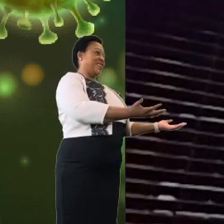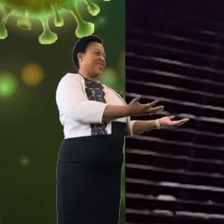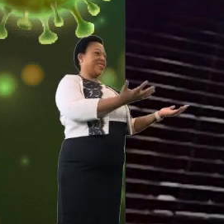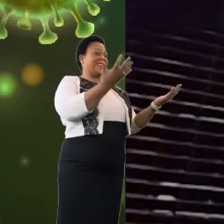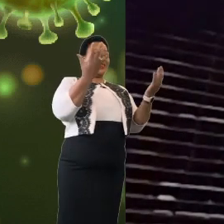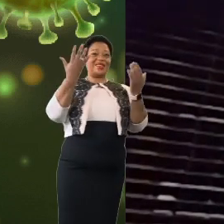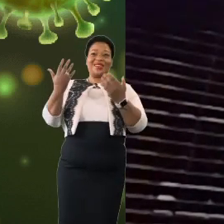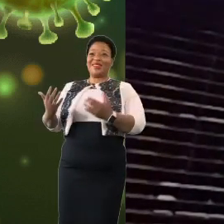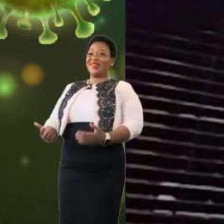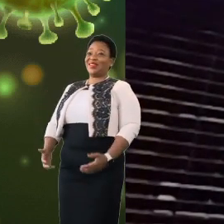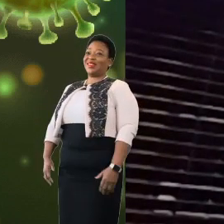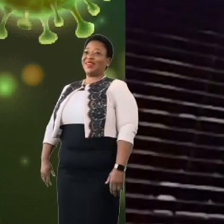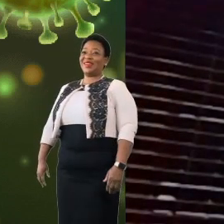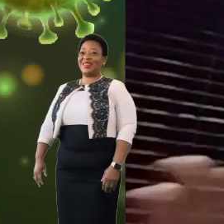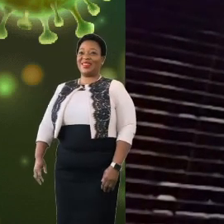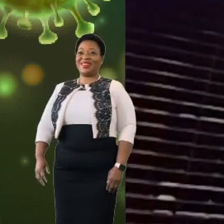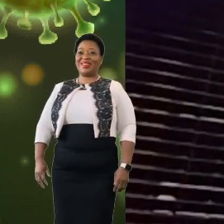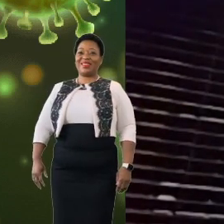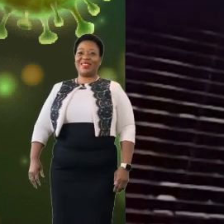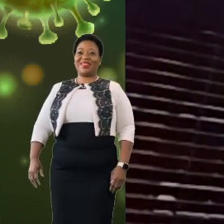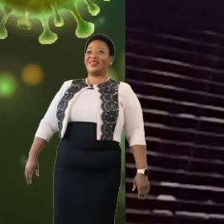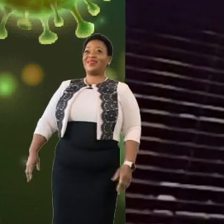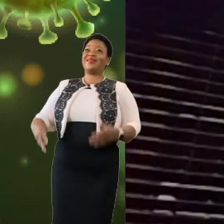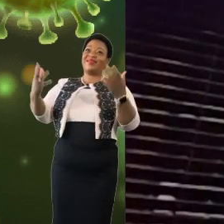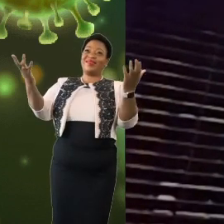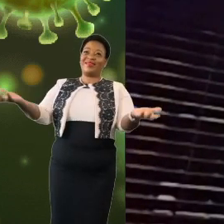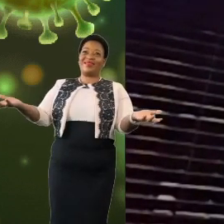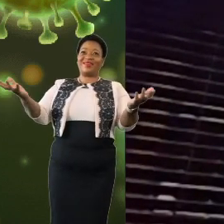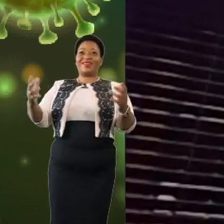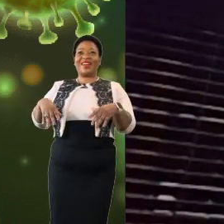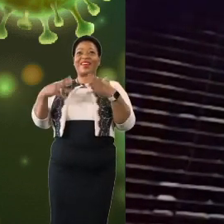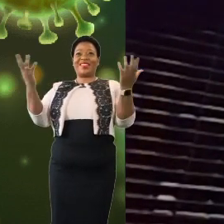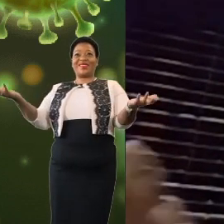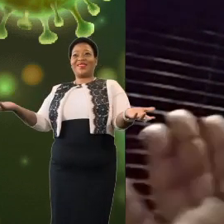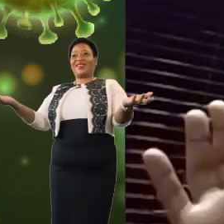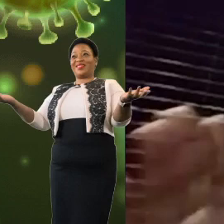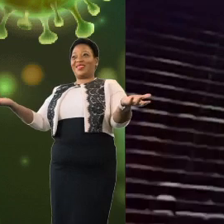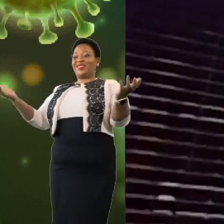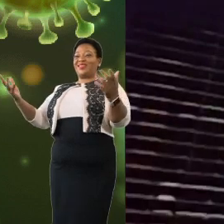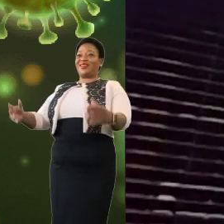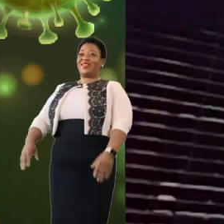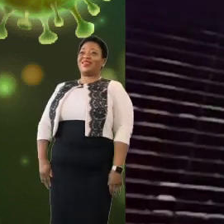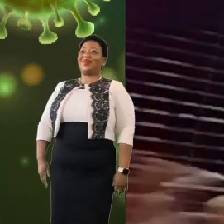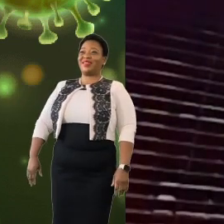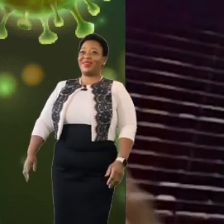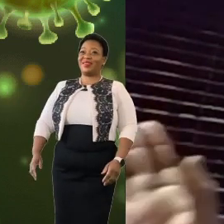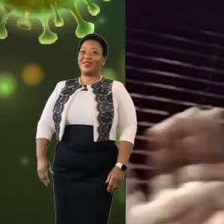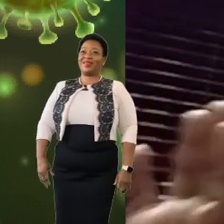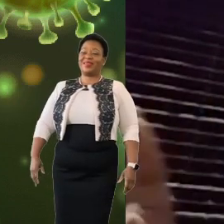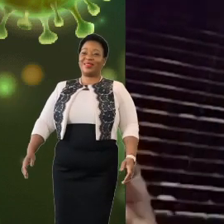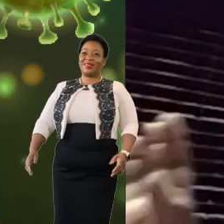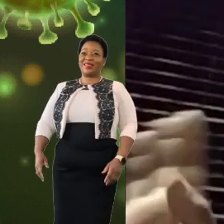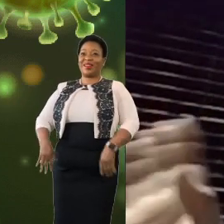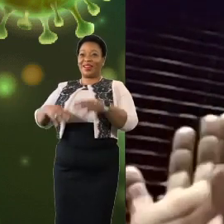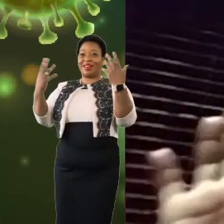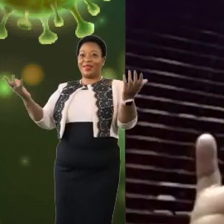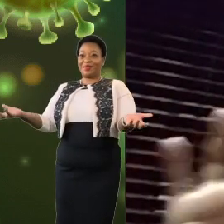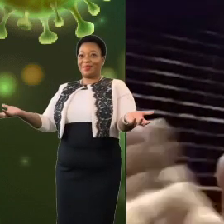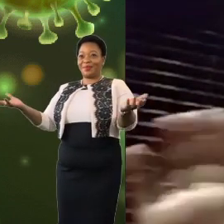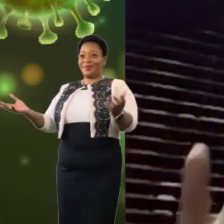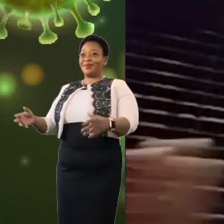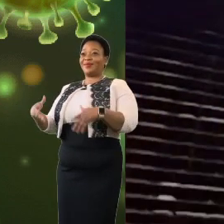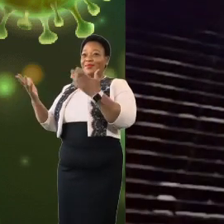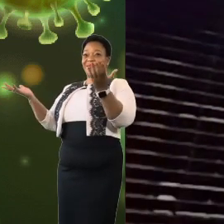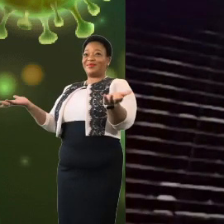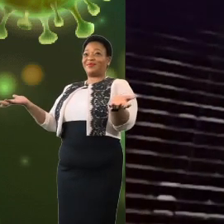understand, and I turn around and I say, this document is unbankable, or it needs this and